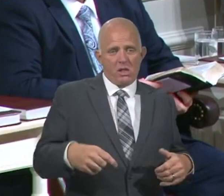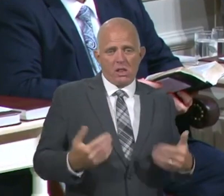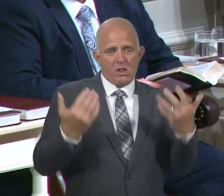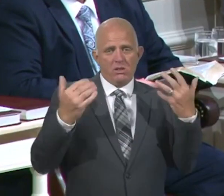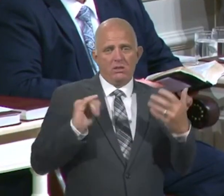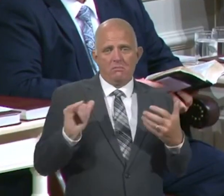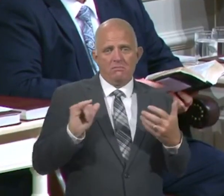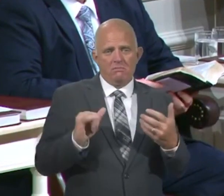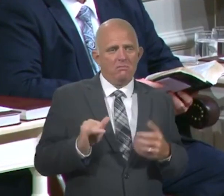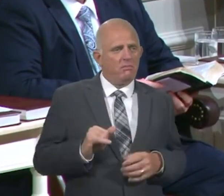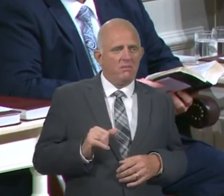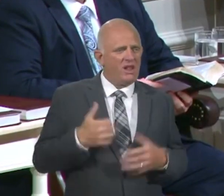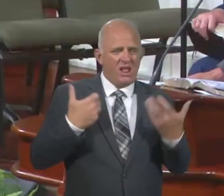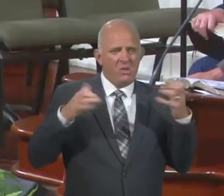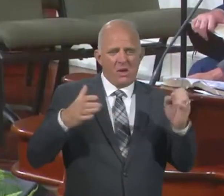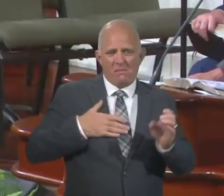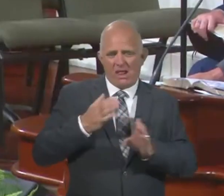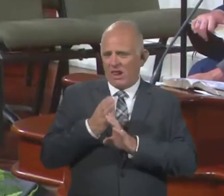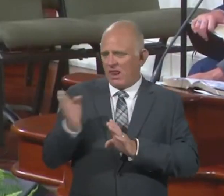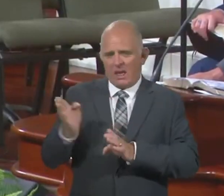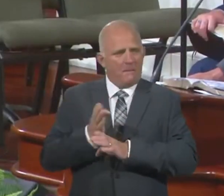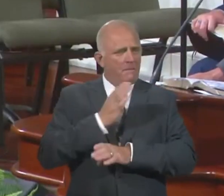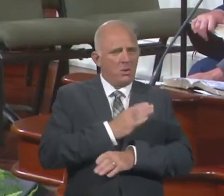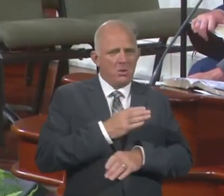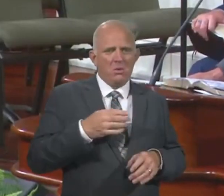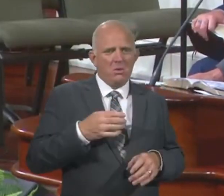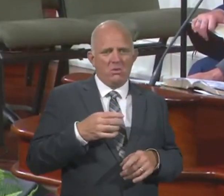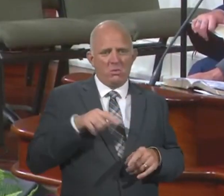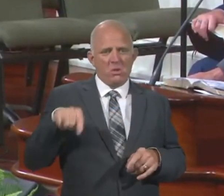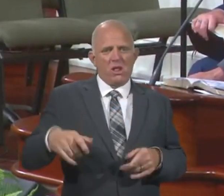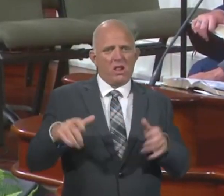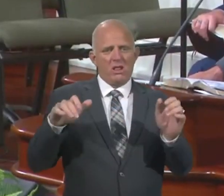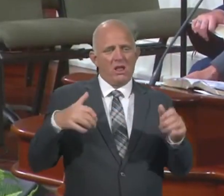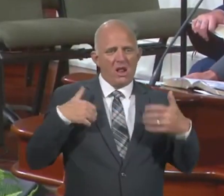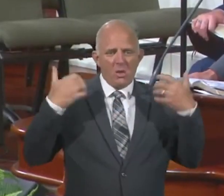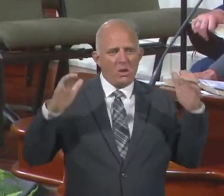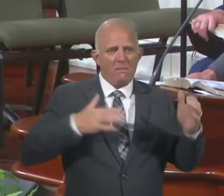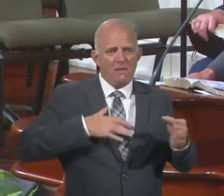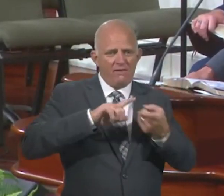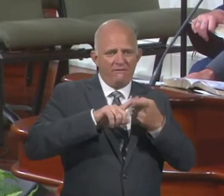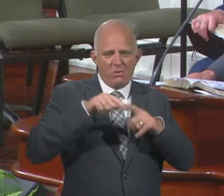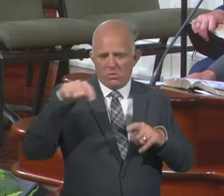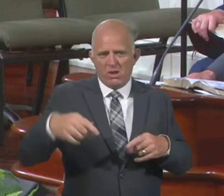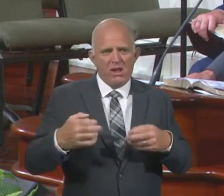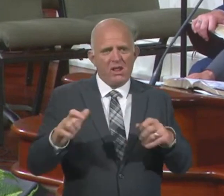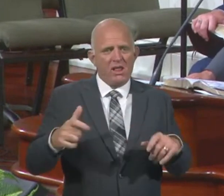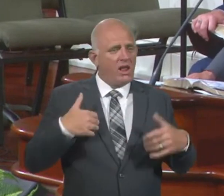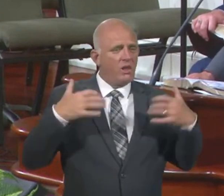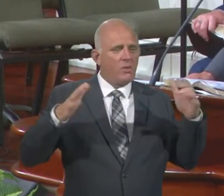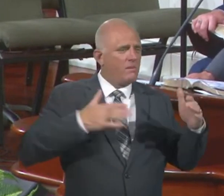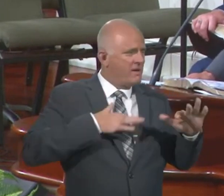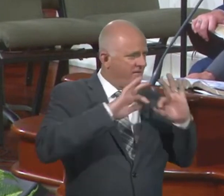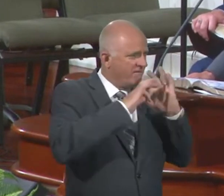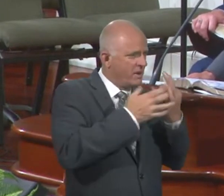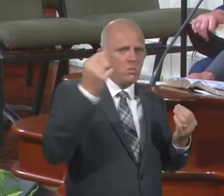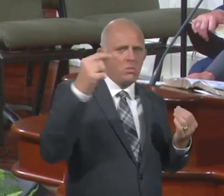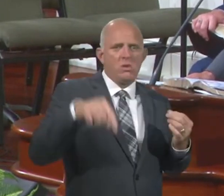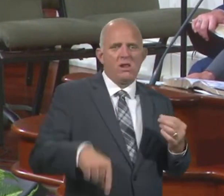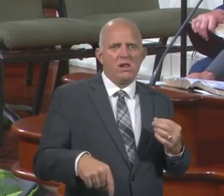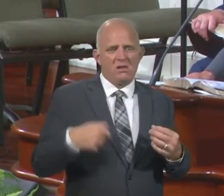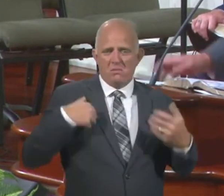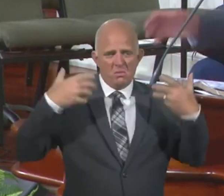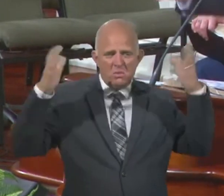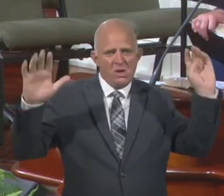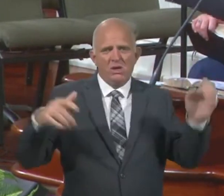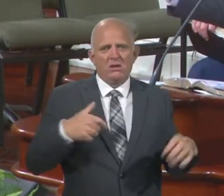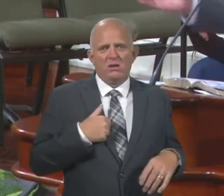I don't want my neighbors to go to hell. I don't want my friends to go to hell. I don't want my family members to go to hell.